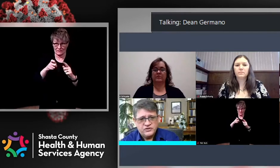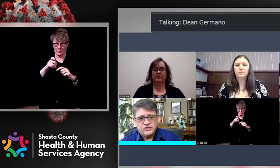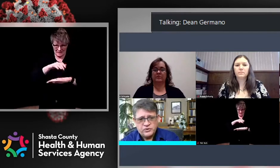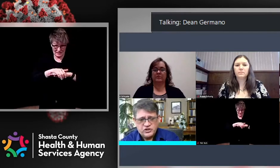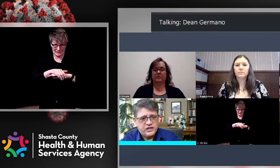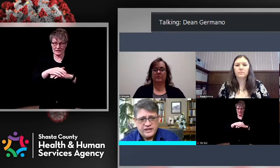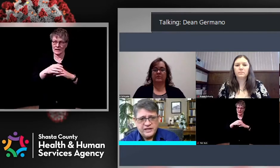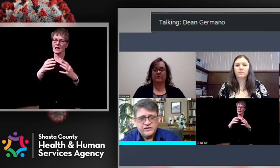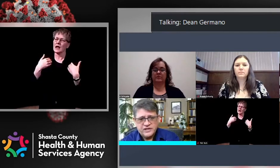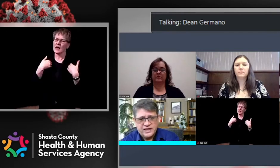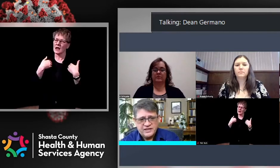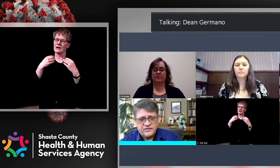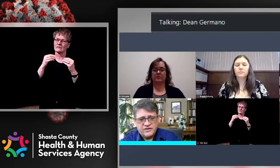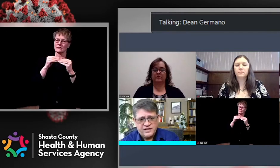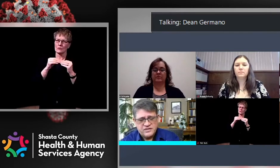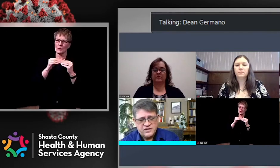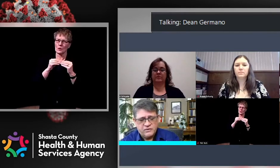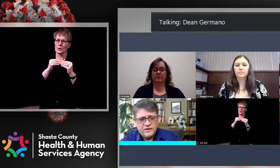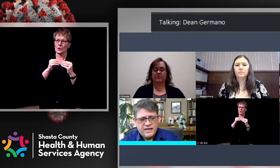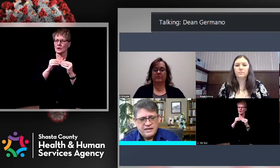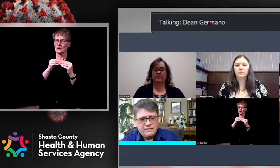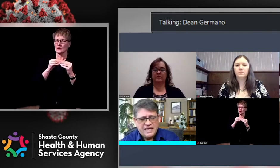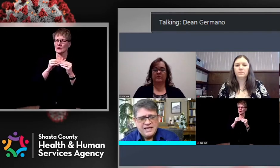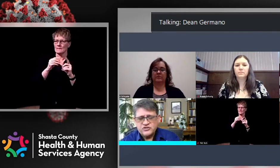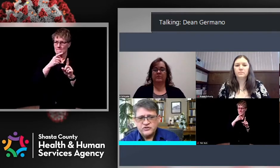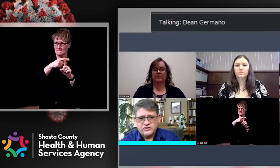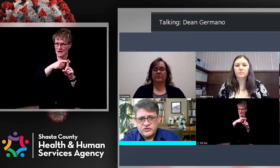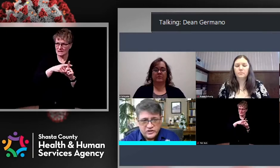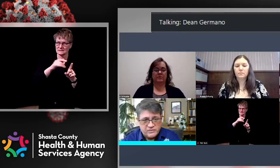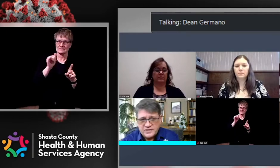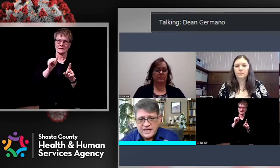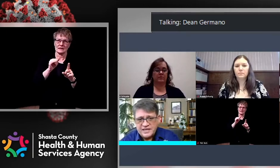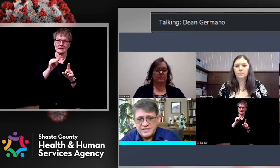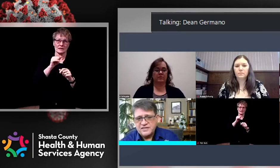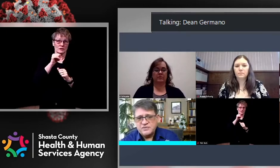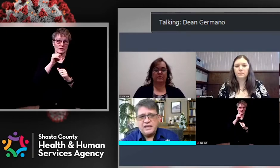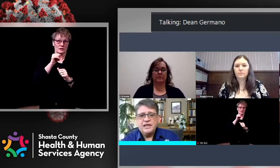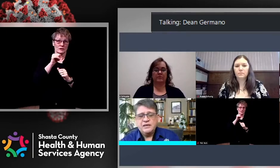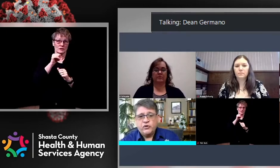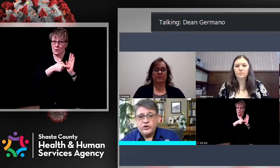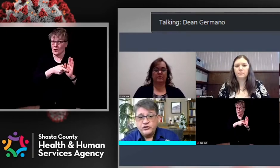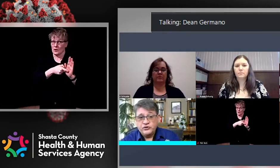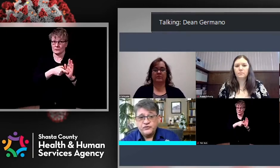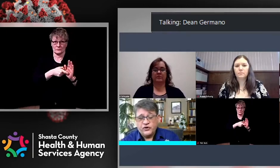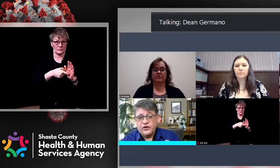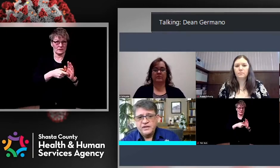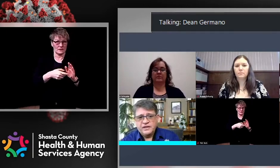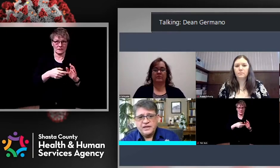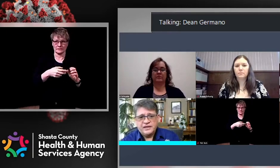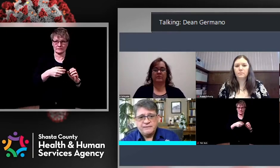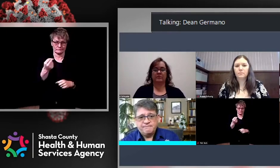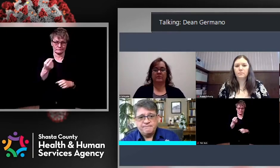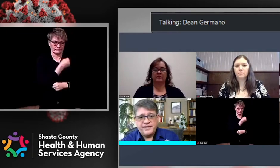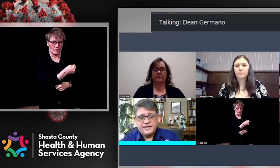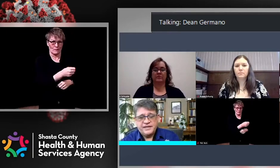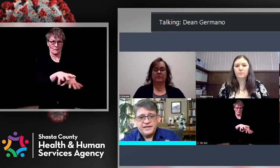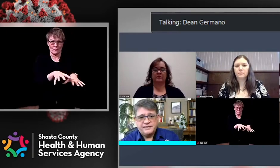doesn't require super chilling and those kinds of things. So it may, in certain circumstances, be more useful